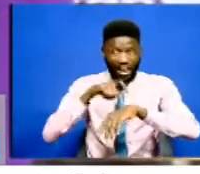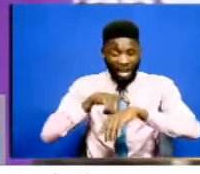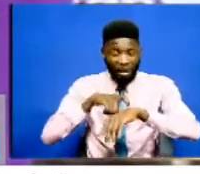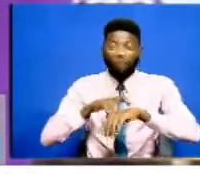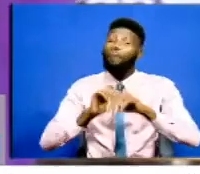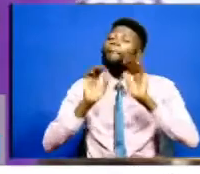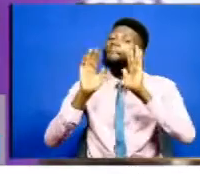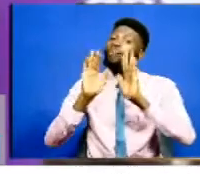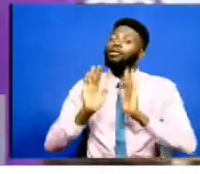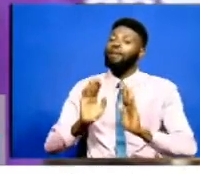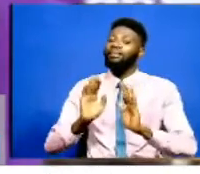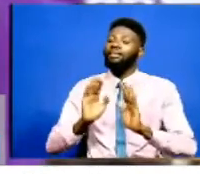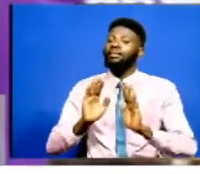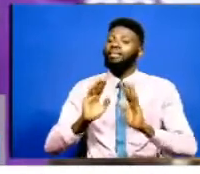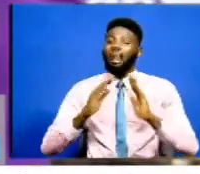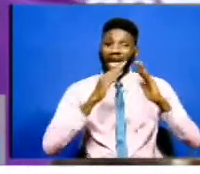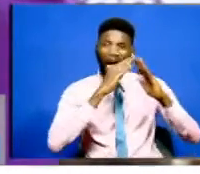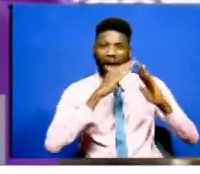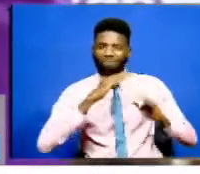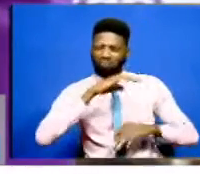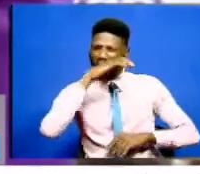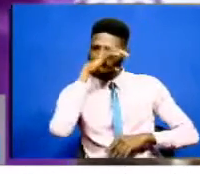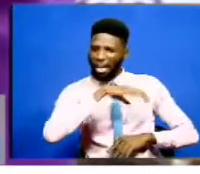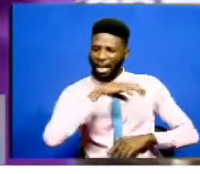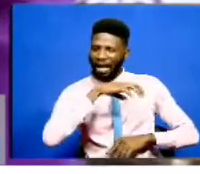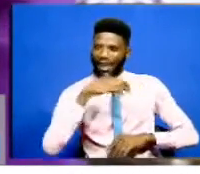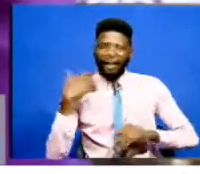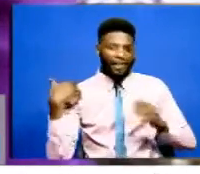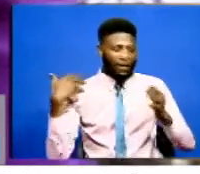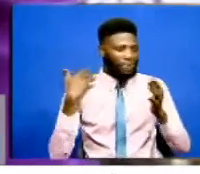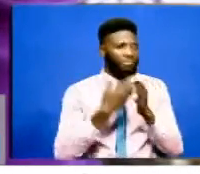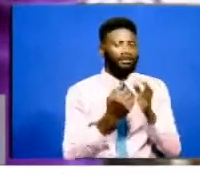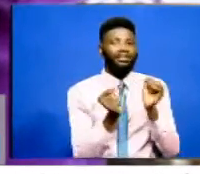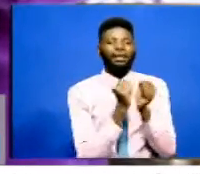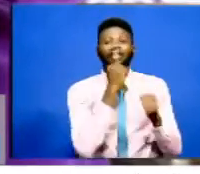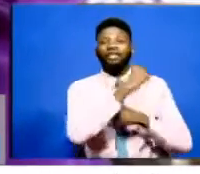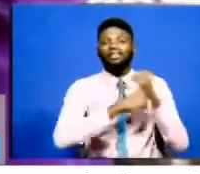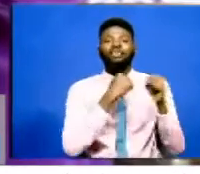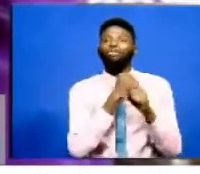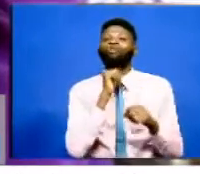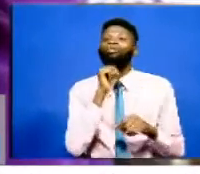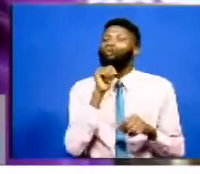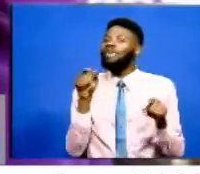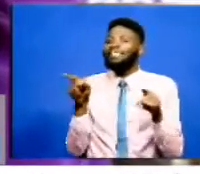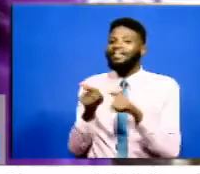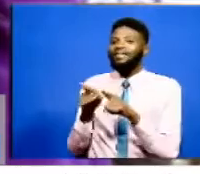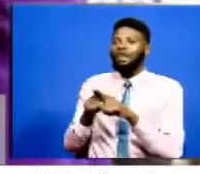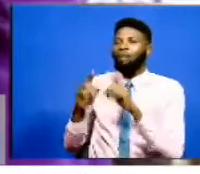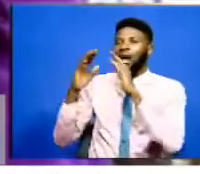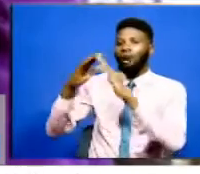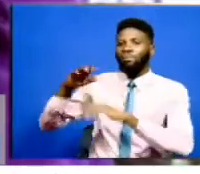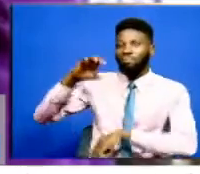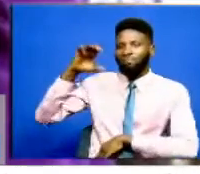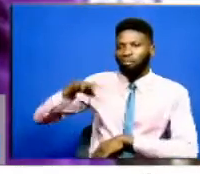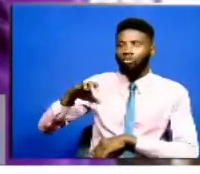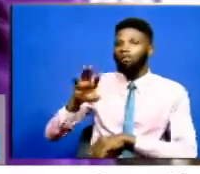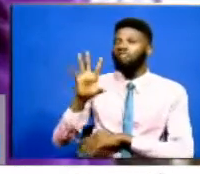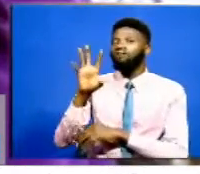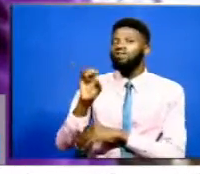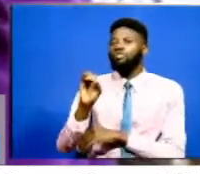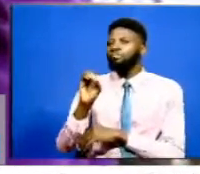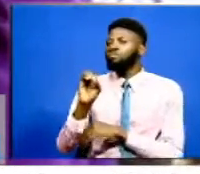that has been there for 10 years will not be the same like a building that has been there for 50, 70